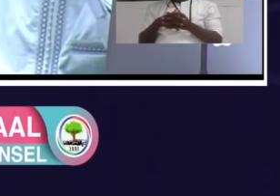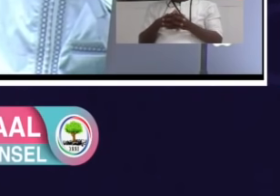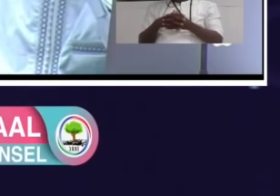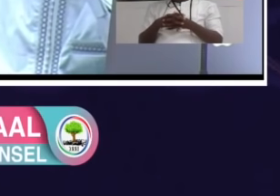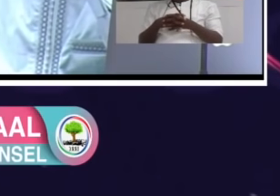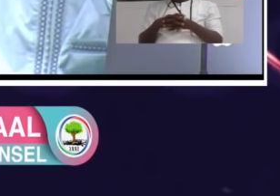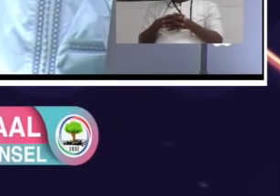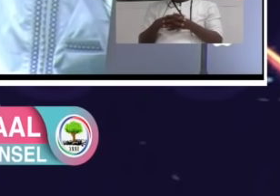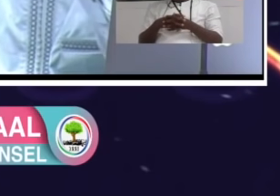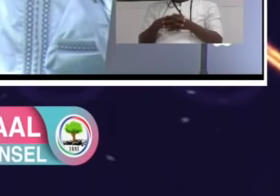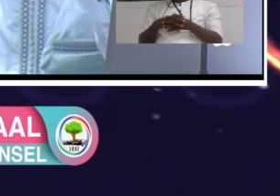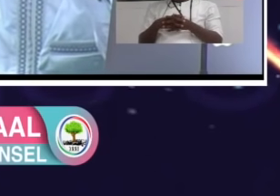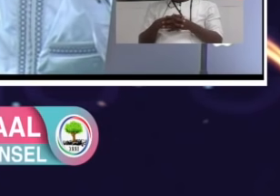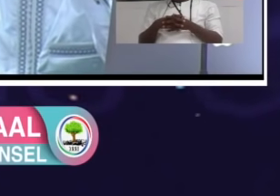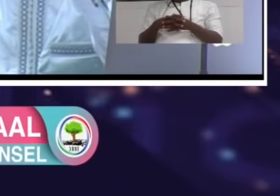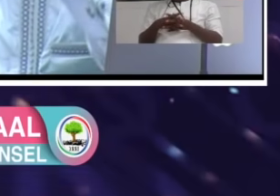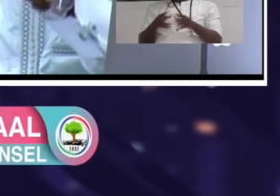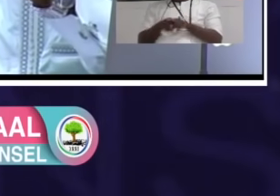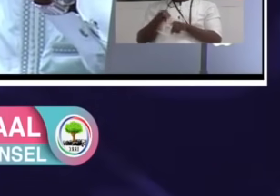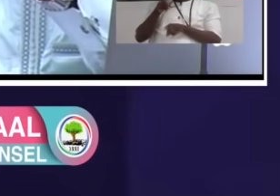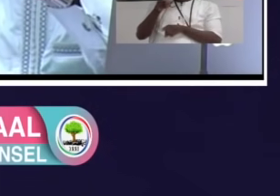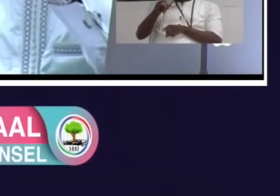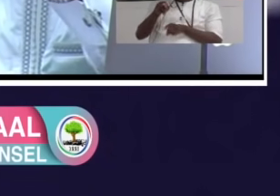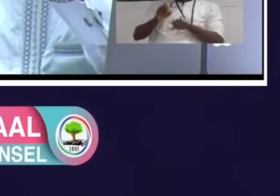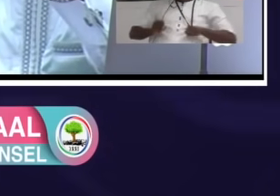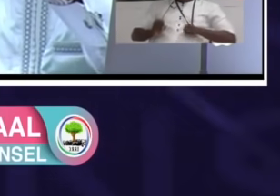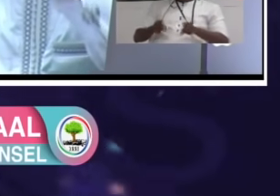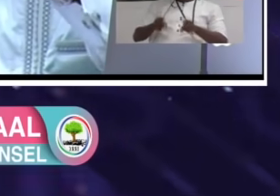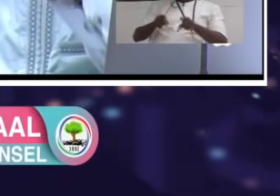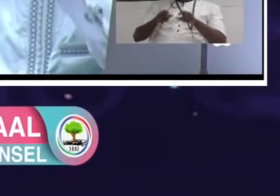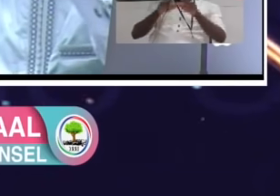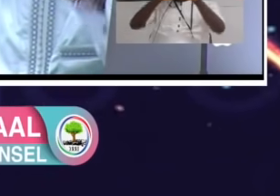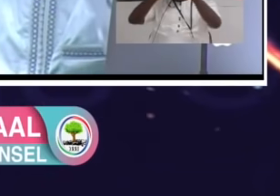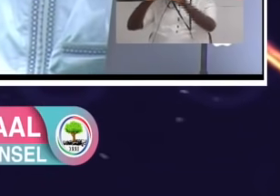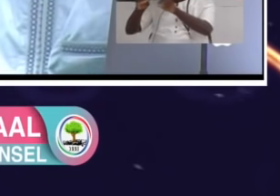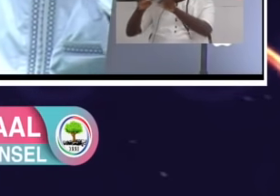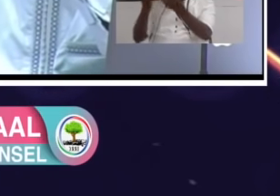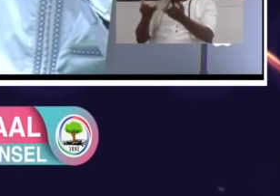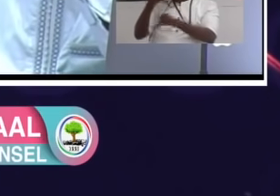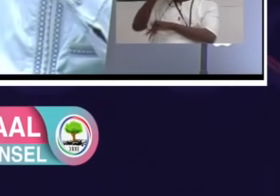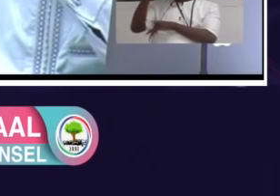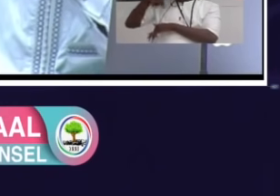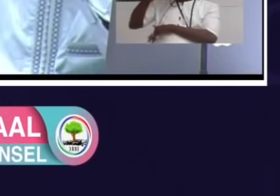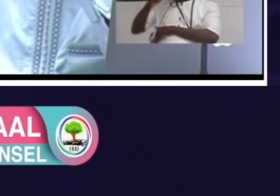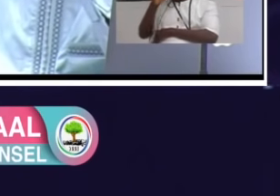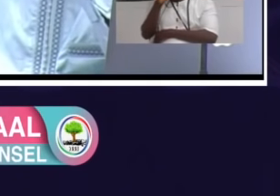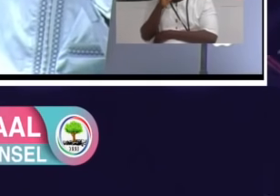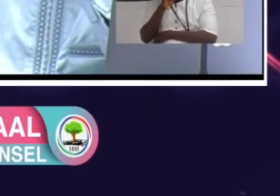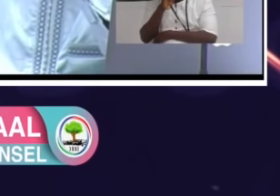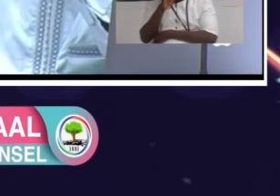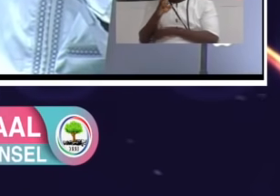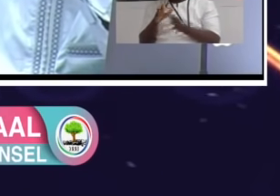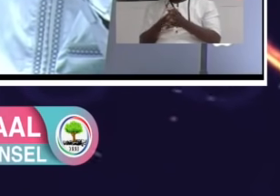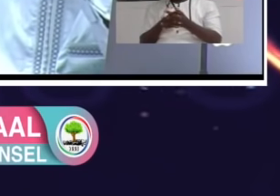manga told me. But for this particular operation, who was he working for? Way ci liggey bobu ngeet